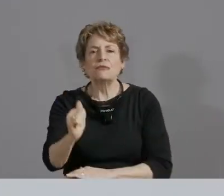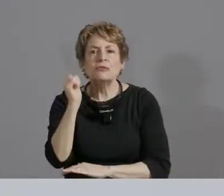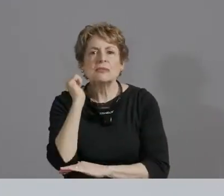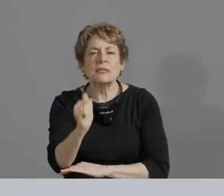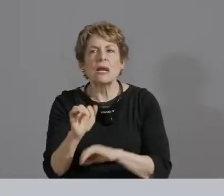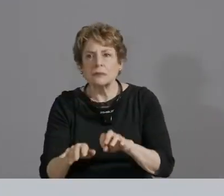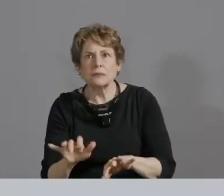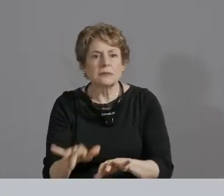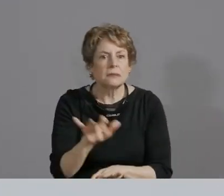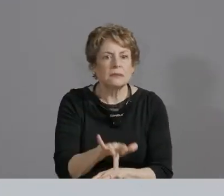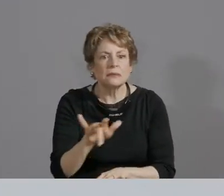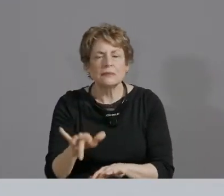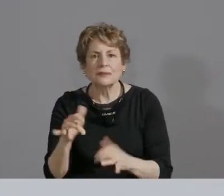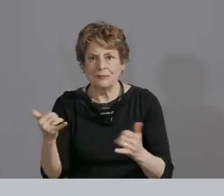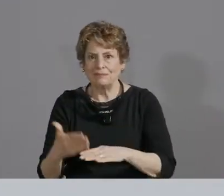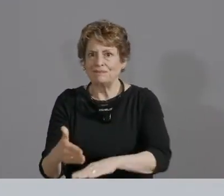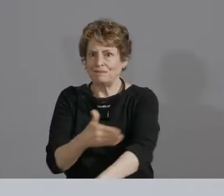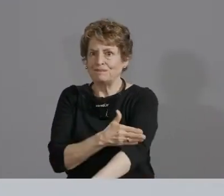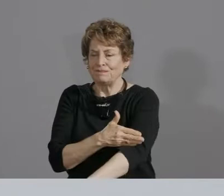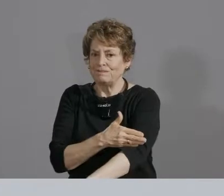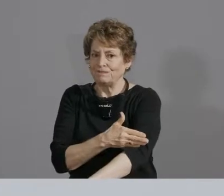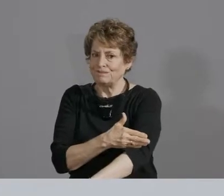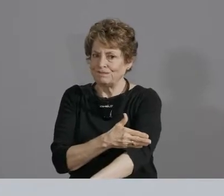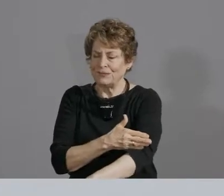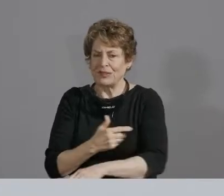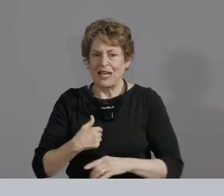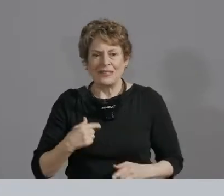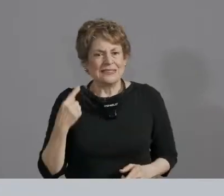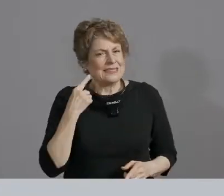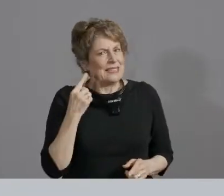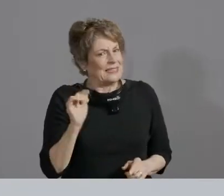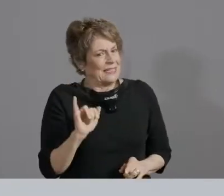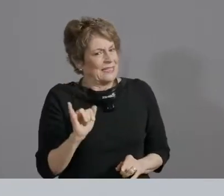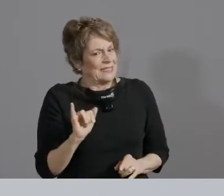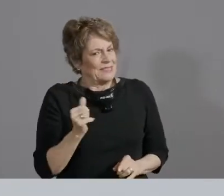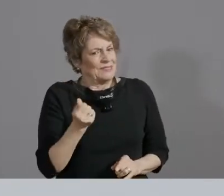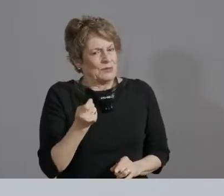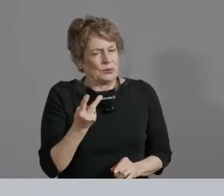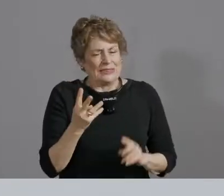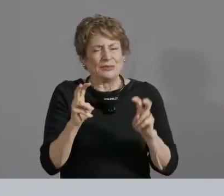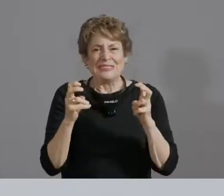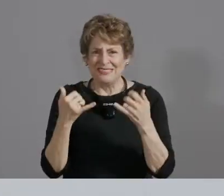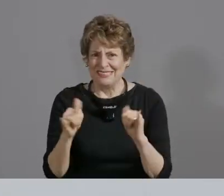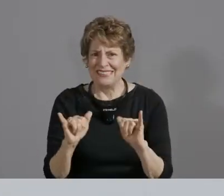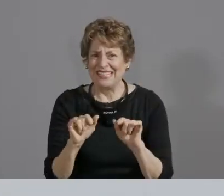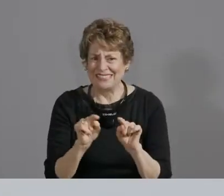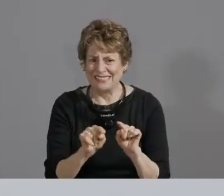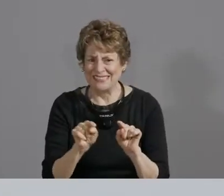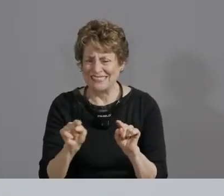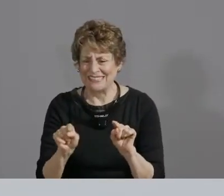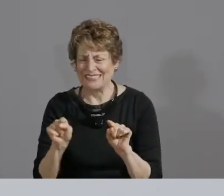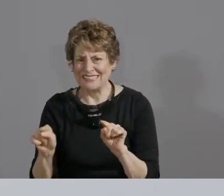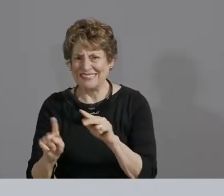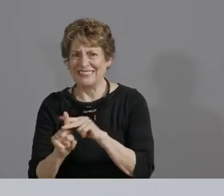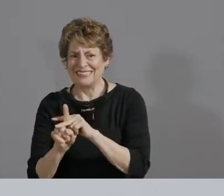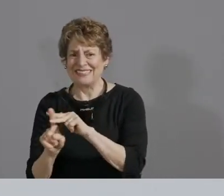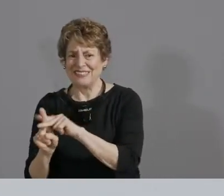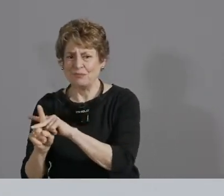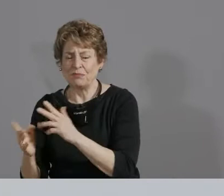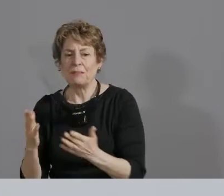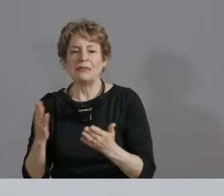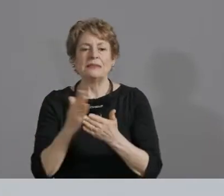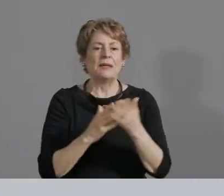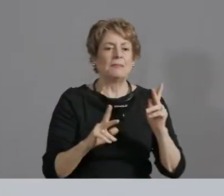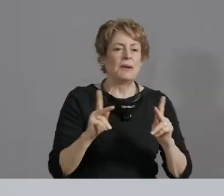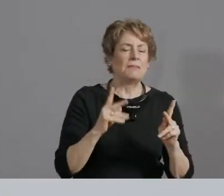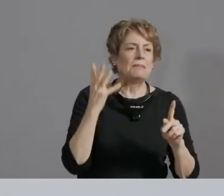on that. It sounds like there's a couple of different issues that may have impacted some of those.